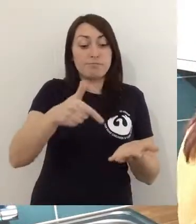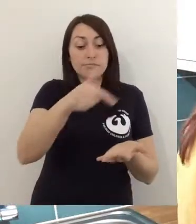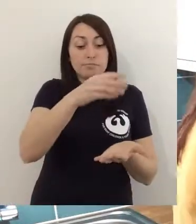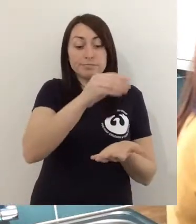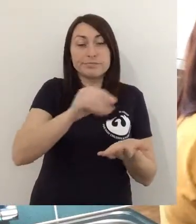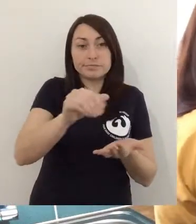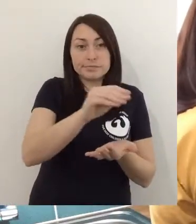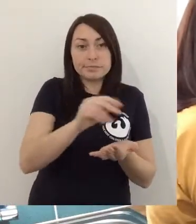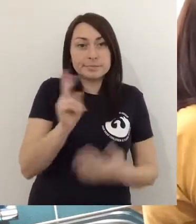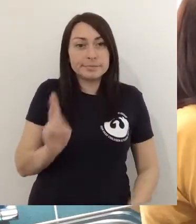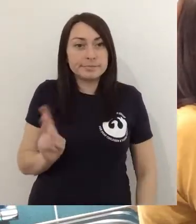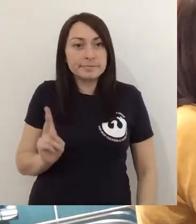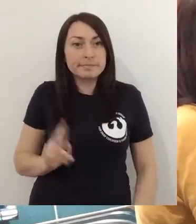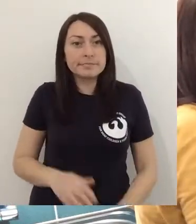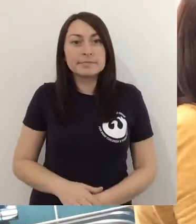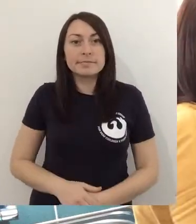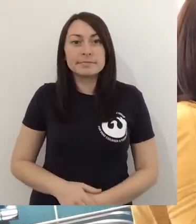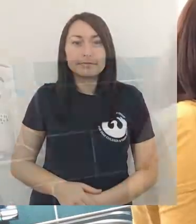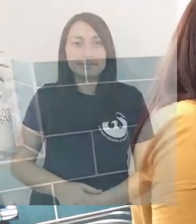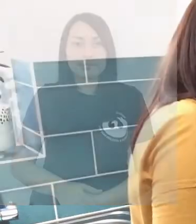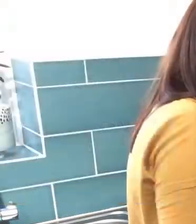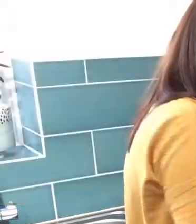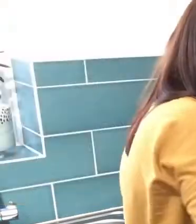toppings on.